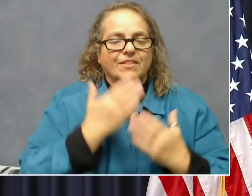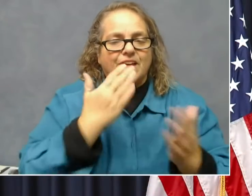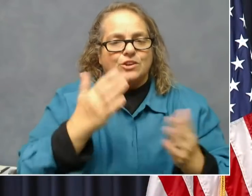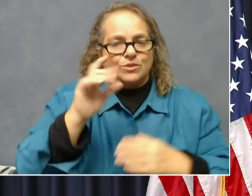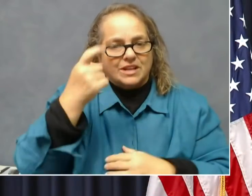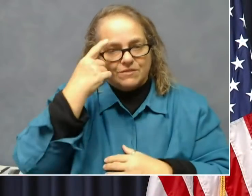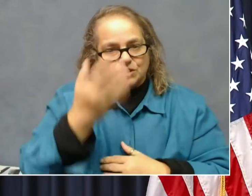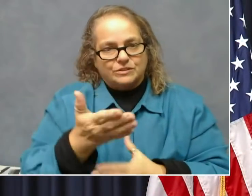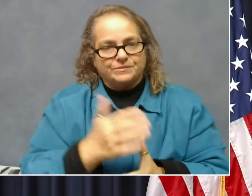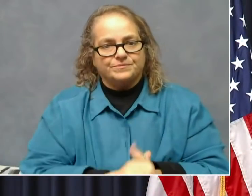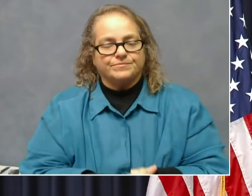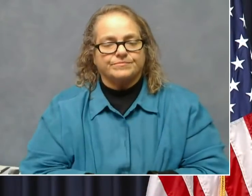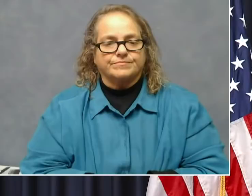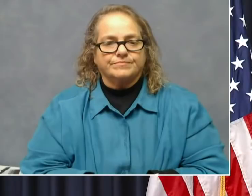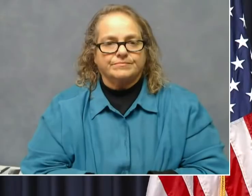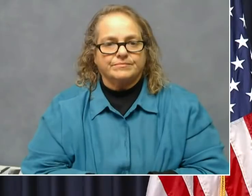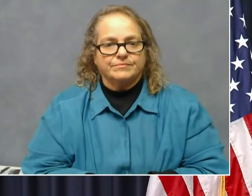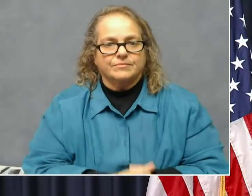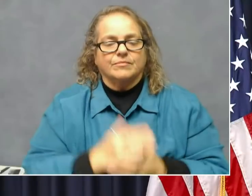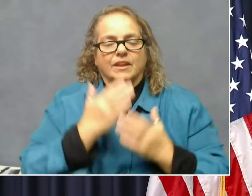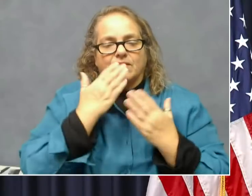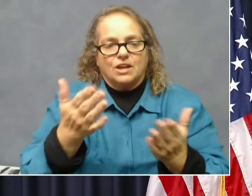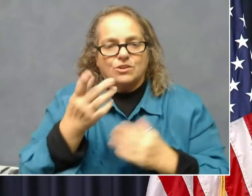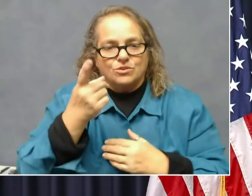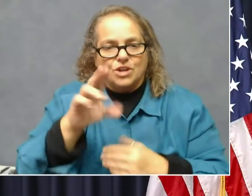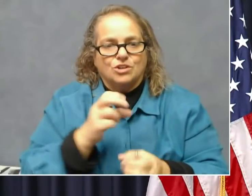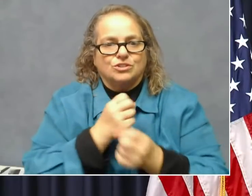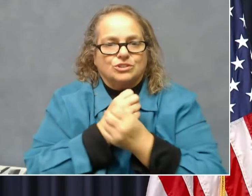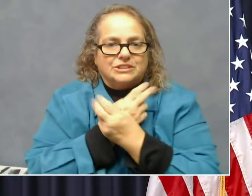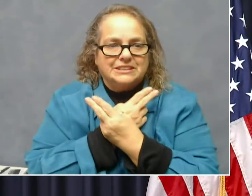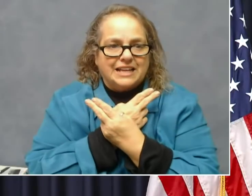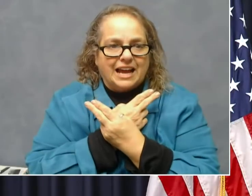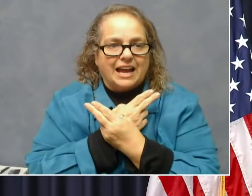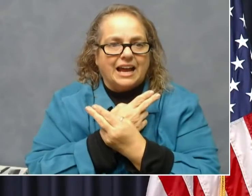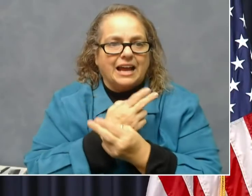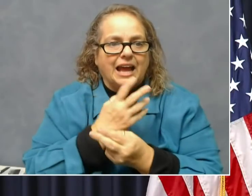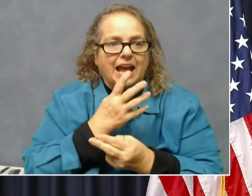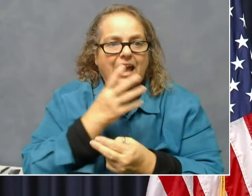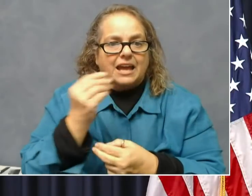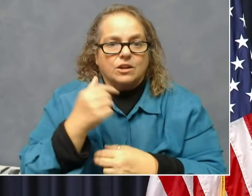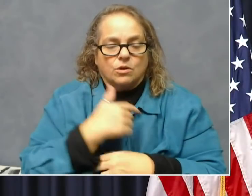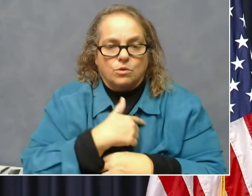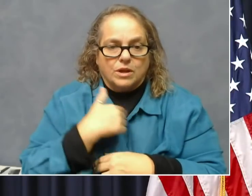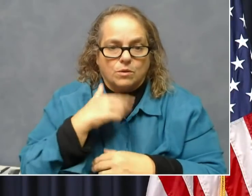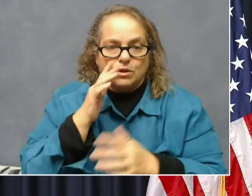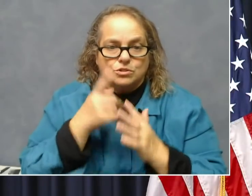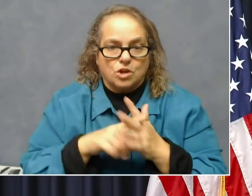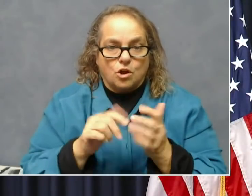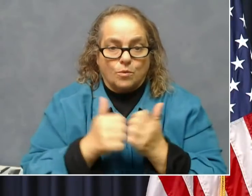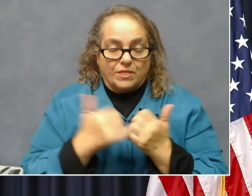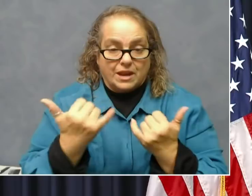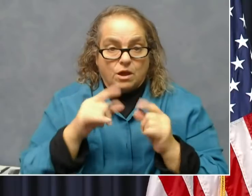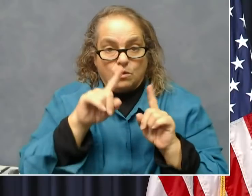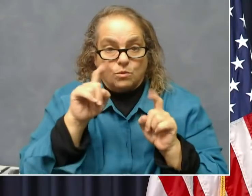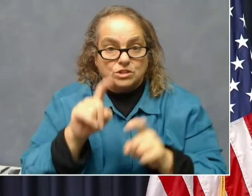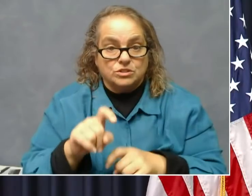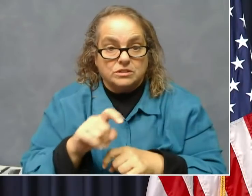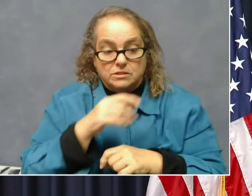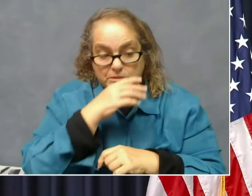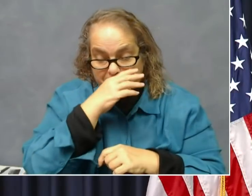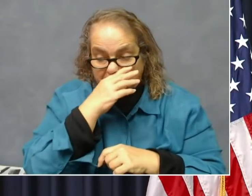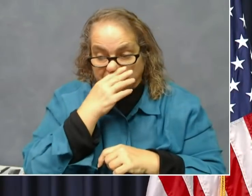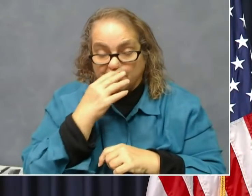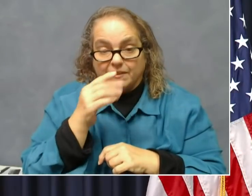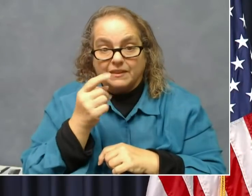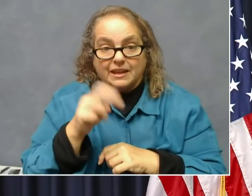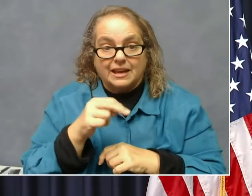Thank you to Dr. Stack. We'll start with questions, and I think I've got to grab a